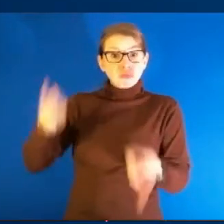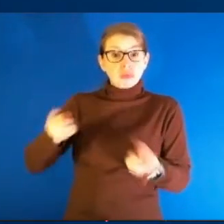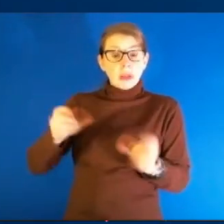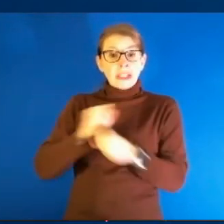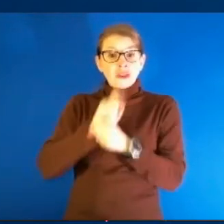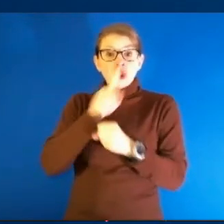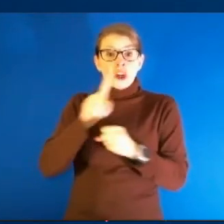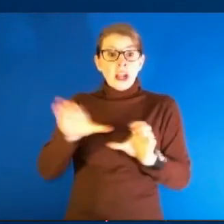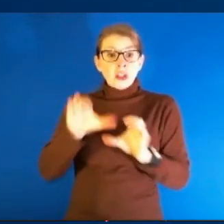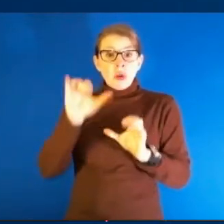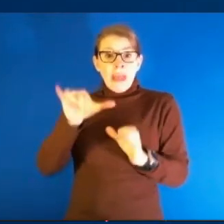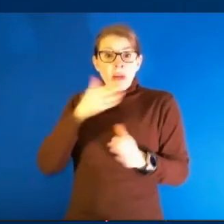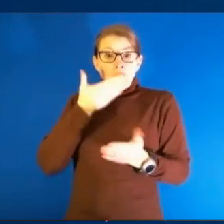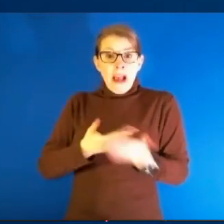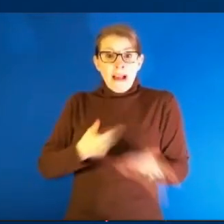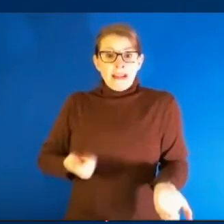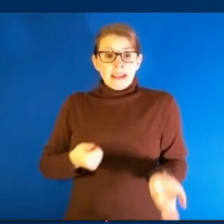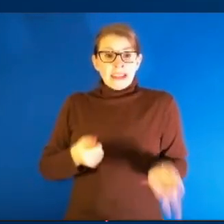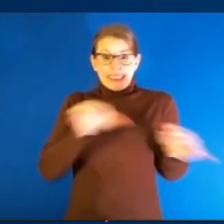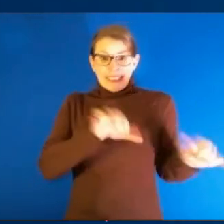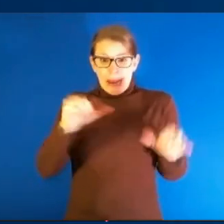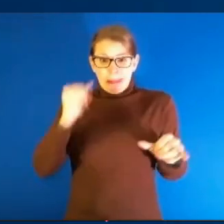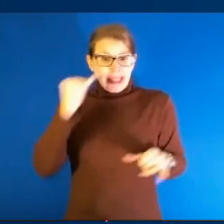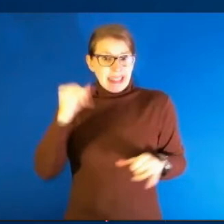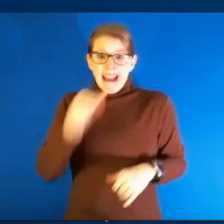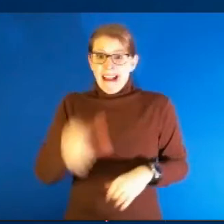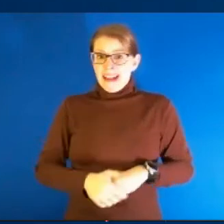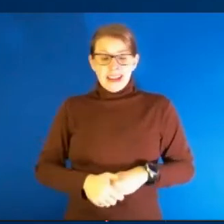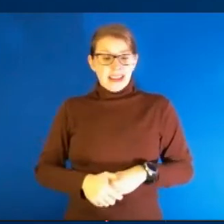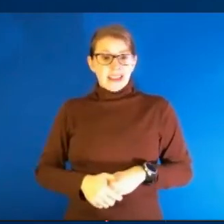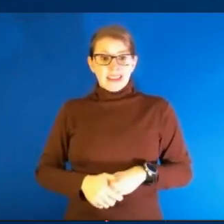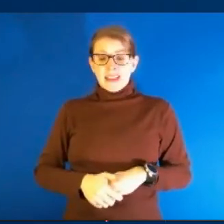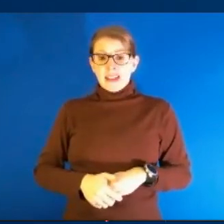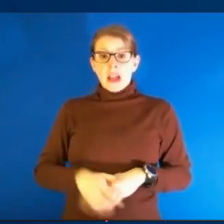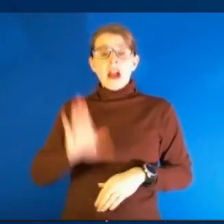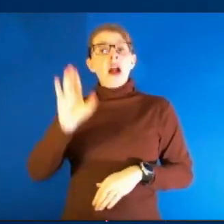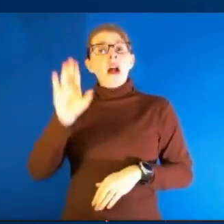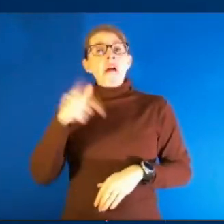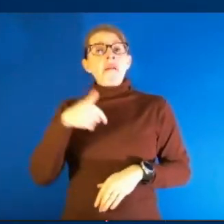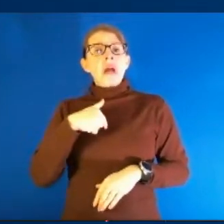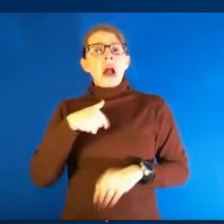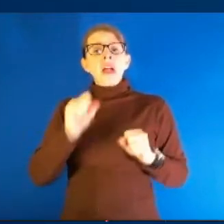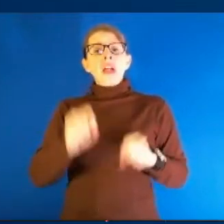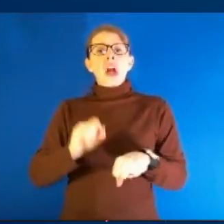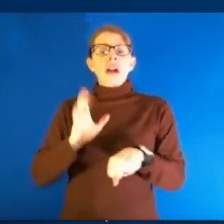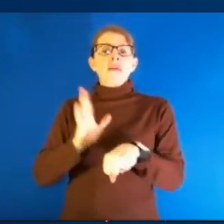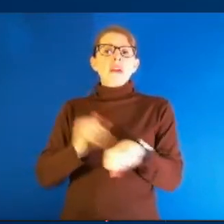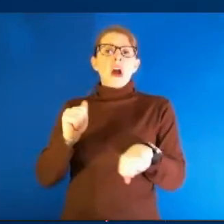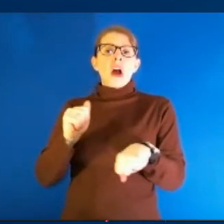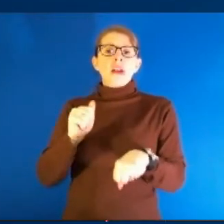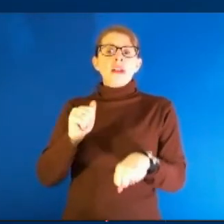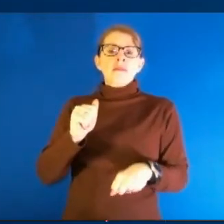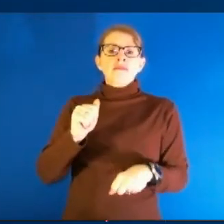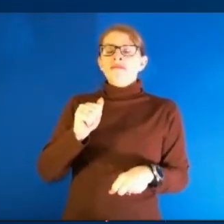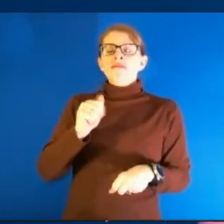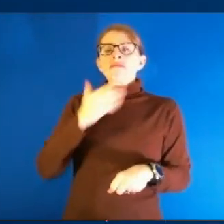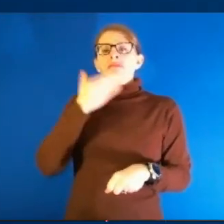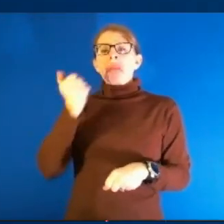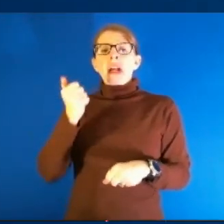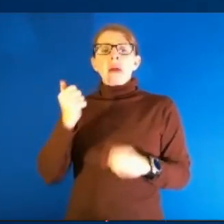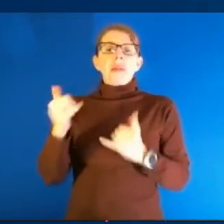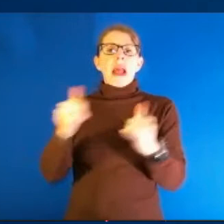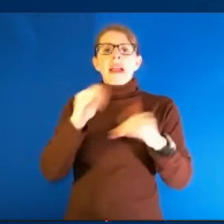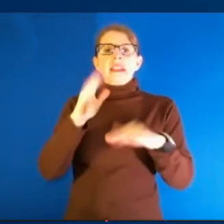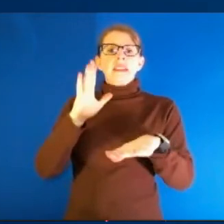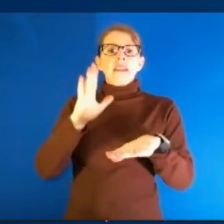That's just not the same thing. It's like my thinking, I really could have called better plays than Andy Reid in the second half. But the truth is, I wouldn't have been